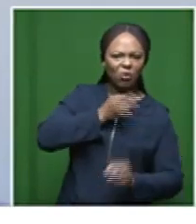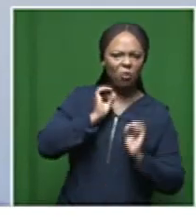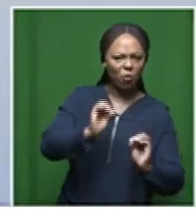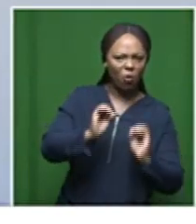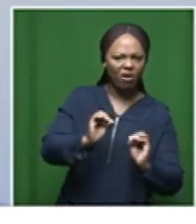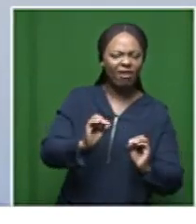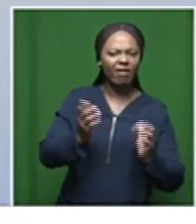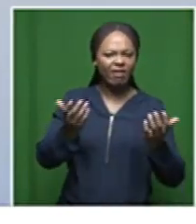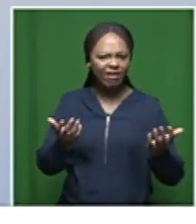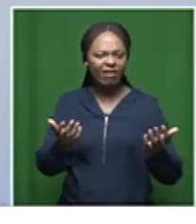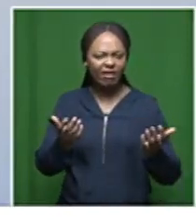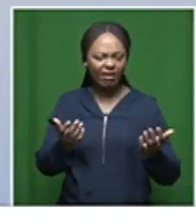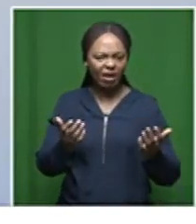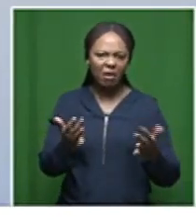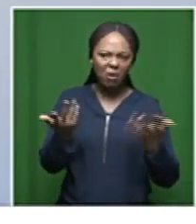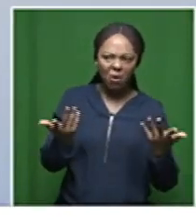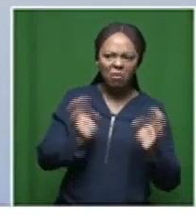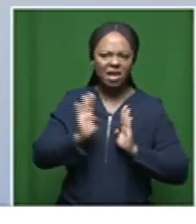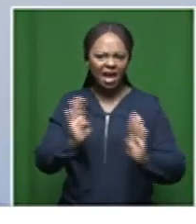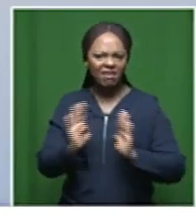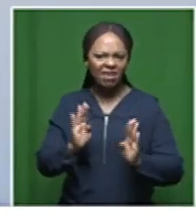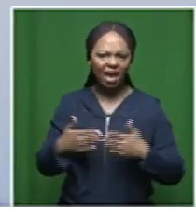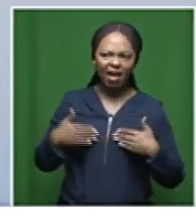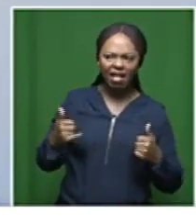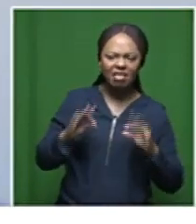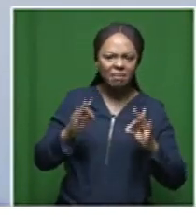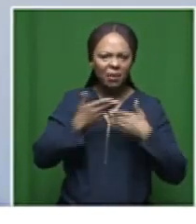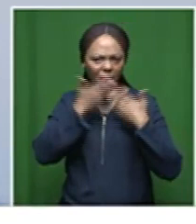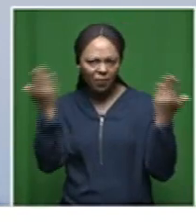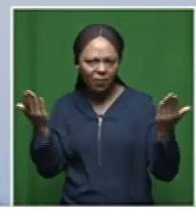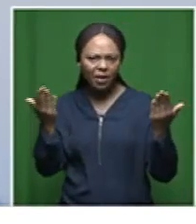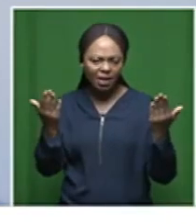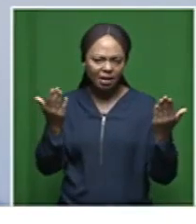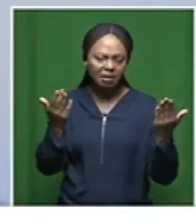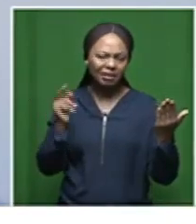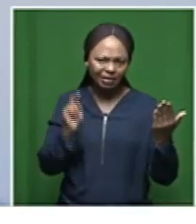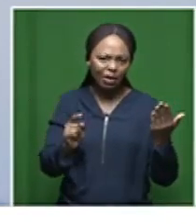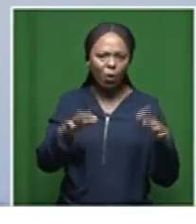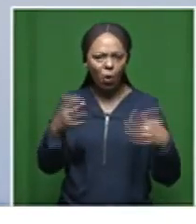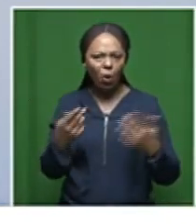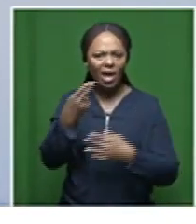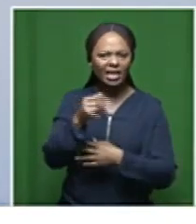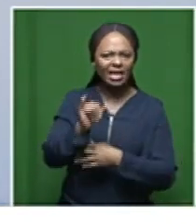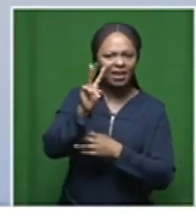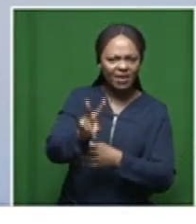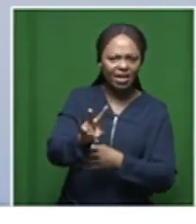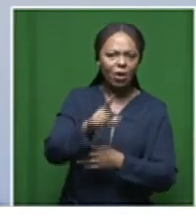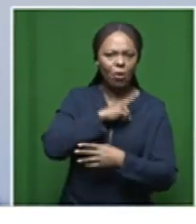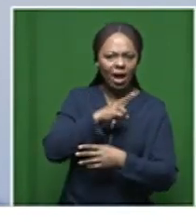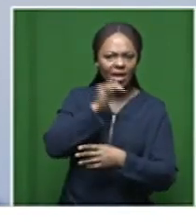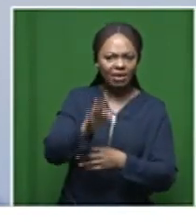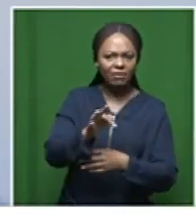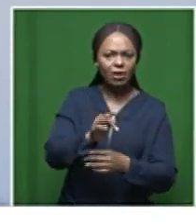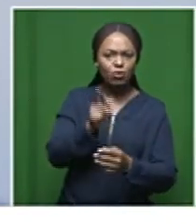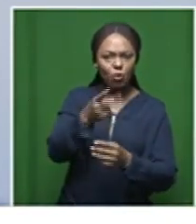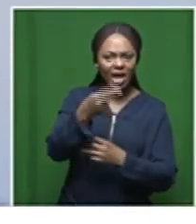could impact, that potentially, let's say, for instance, could have exposed them to a condition such as HIV, which can be transmitted in blood.